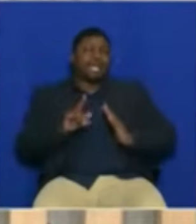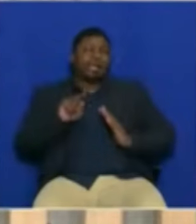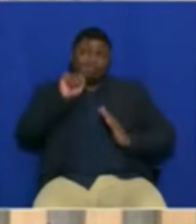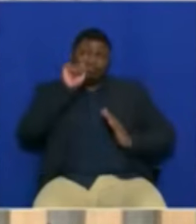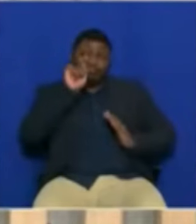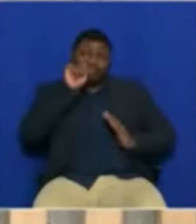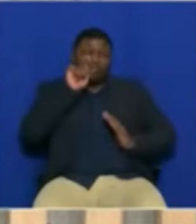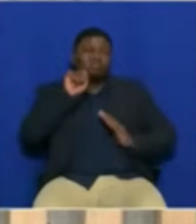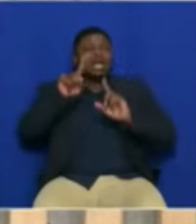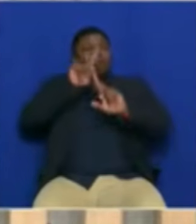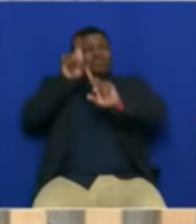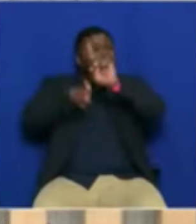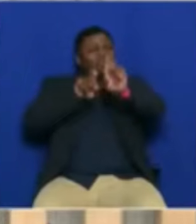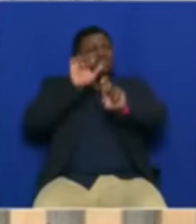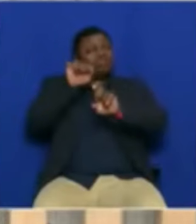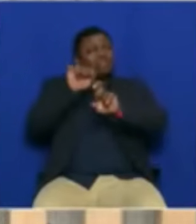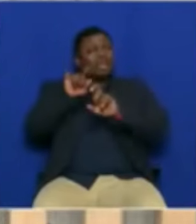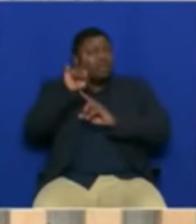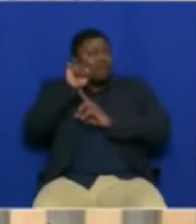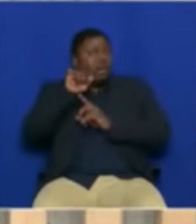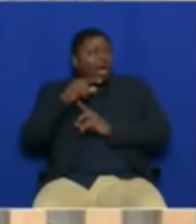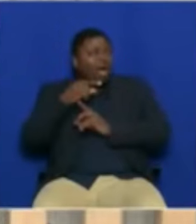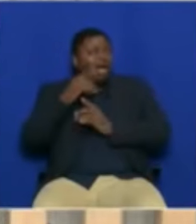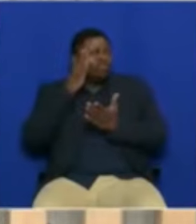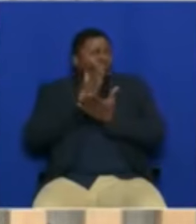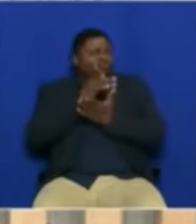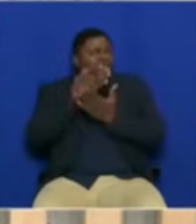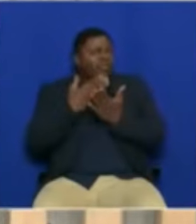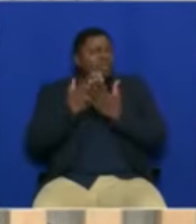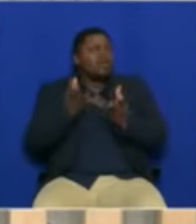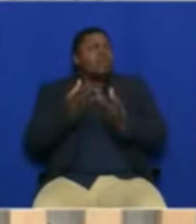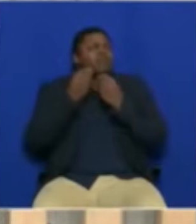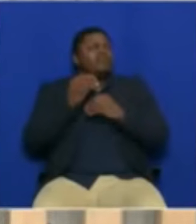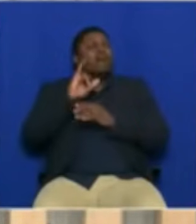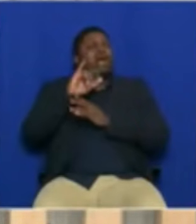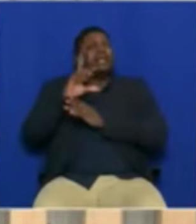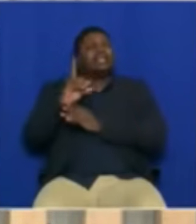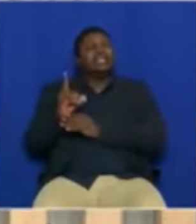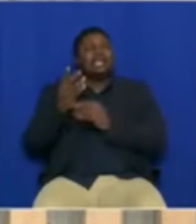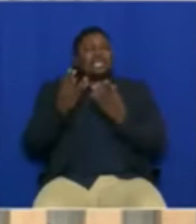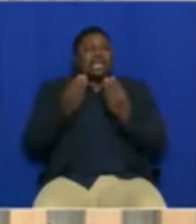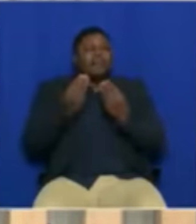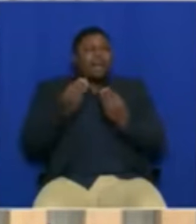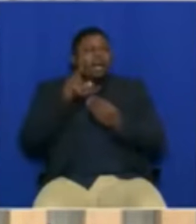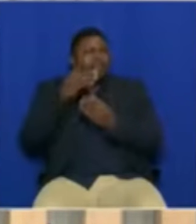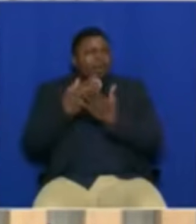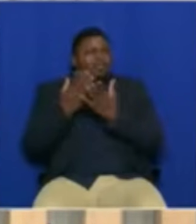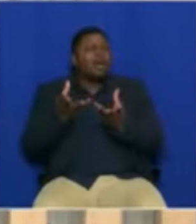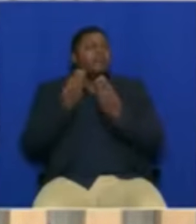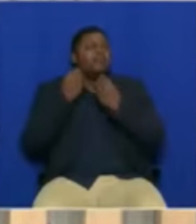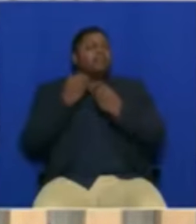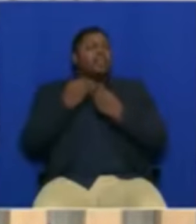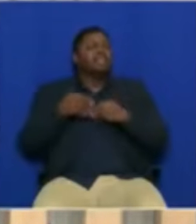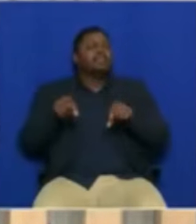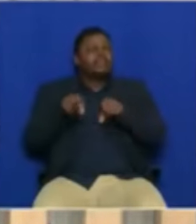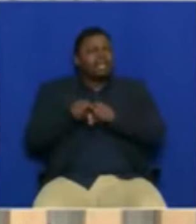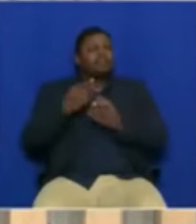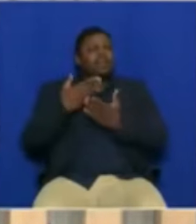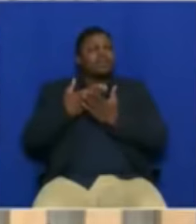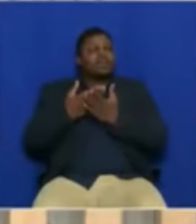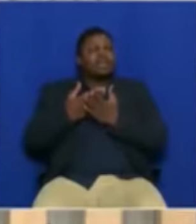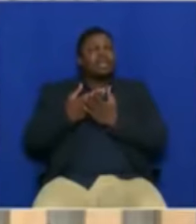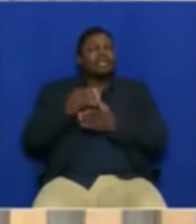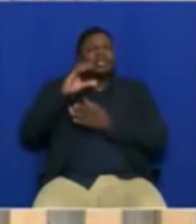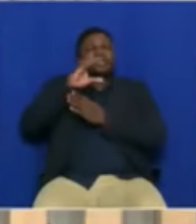number. Who did you ask? You had to have dug within CI to establish Mrs. Mukwele's ID number, which